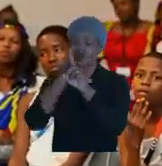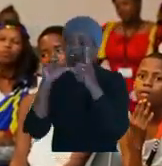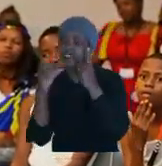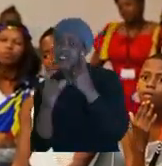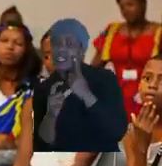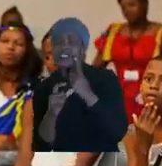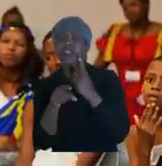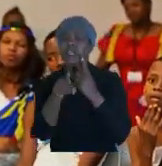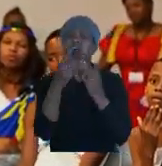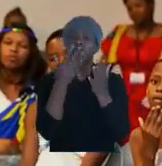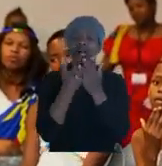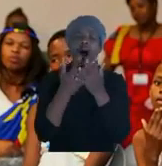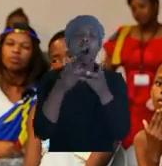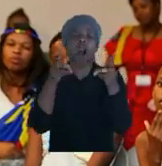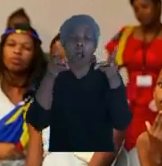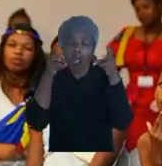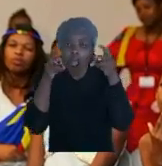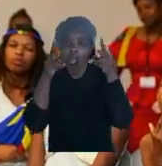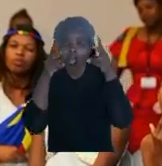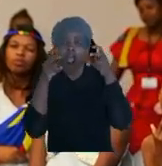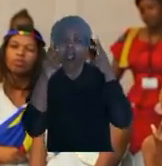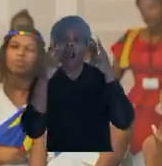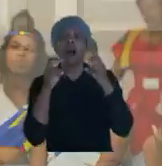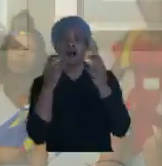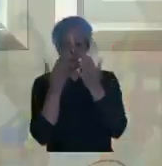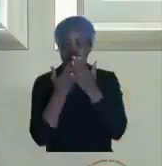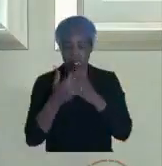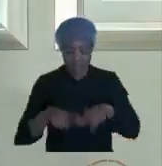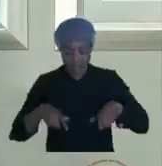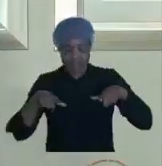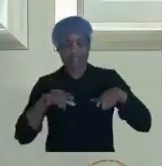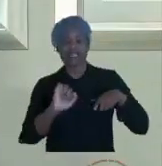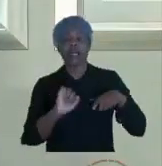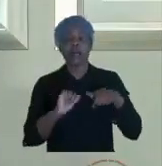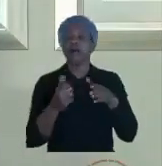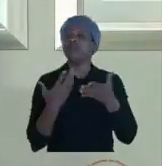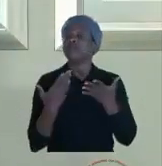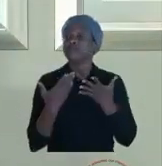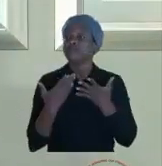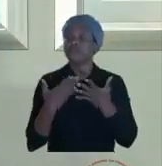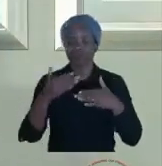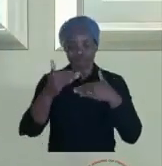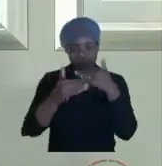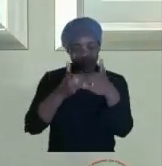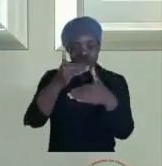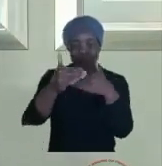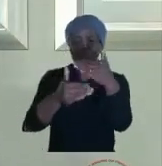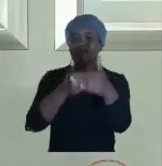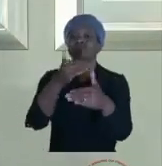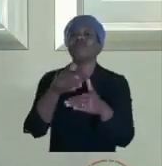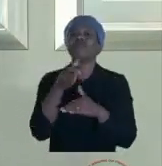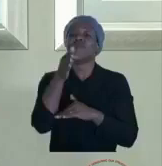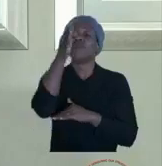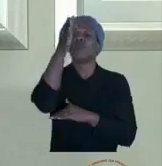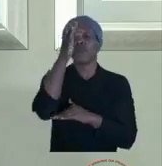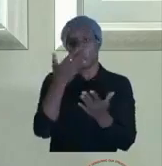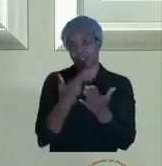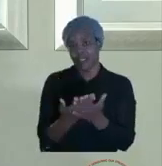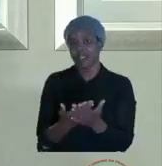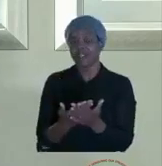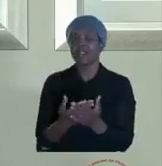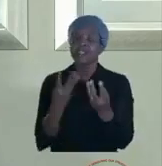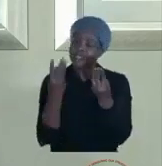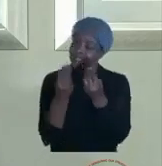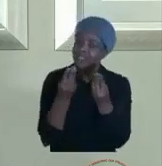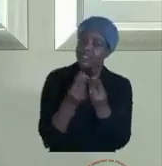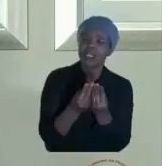that they can draw from that inspiration to move forward the country that is united in its diversity. Some of the programs